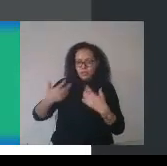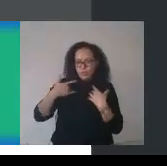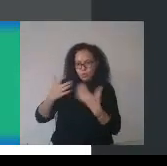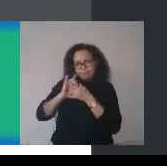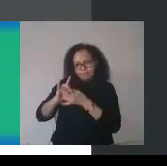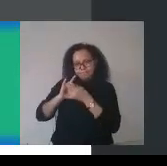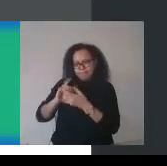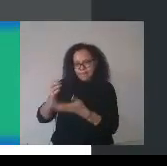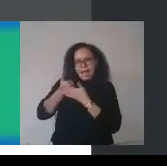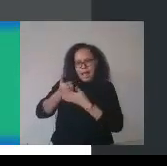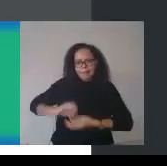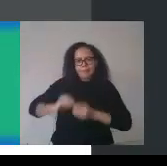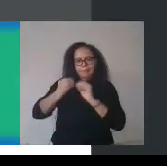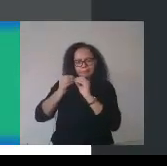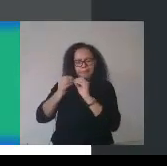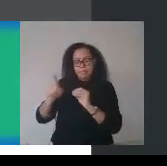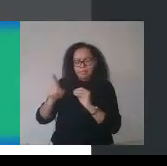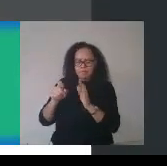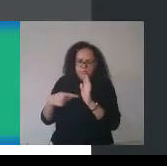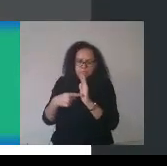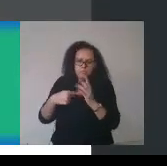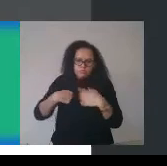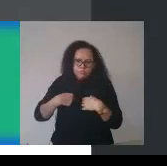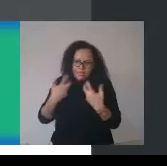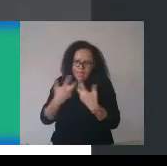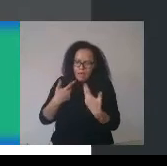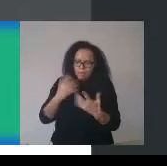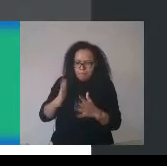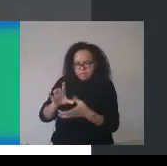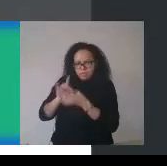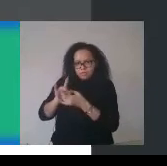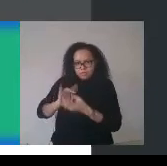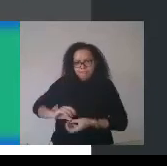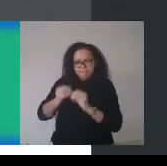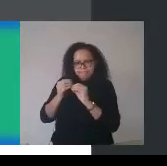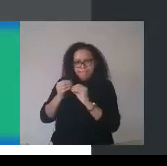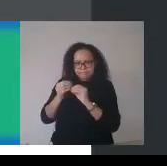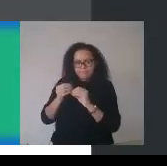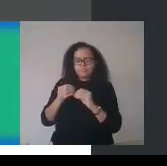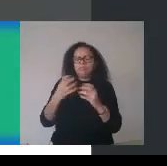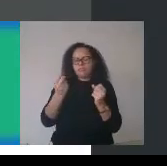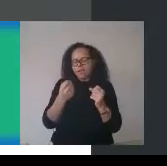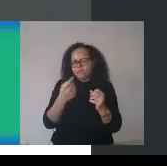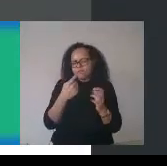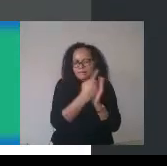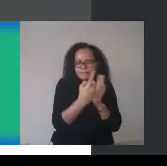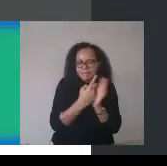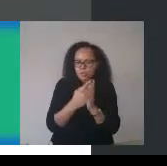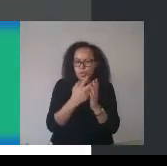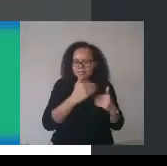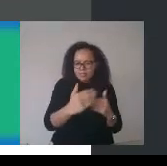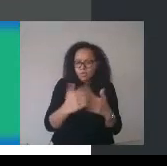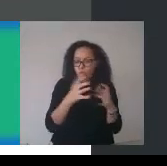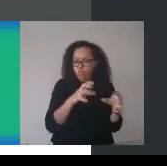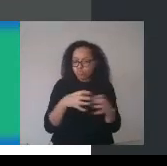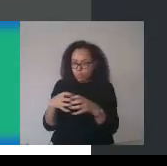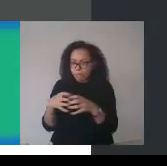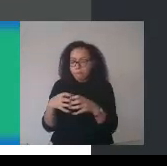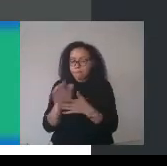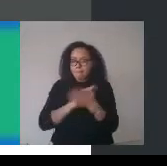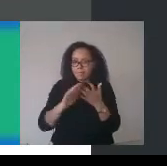co-production is a core part of our ethos and how we approach it. As I mentioned, individual and group sessions, and because we track that data, we provide pools of